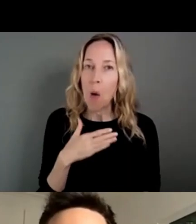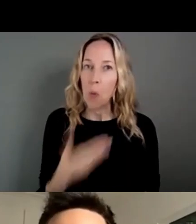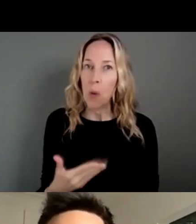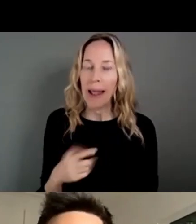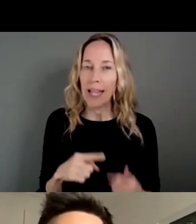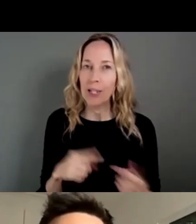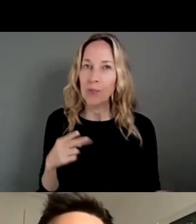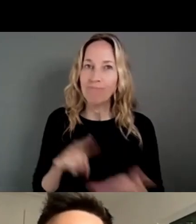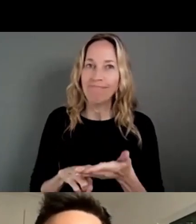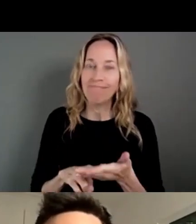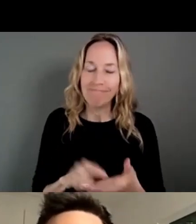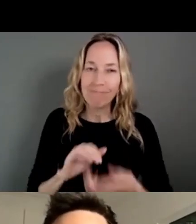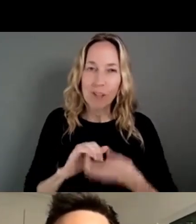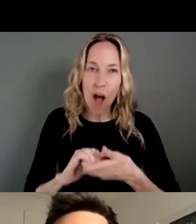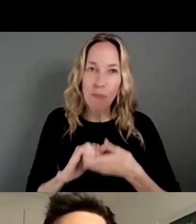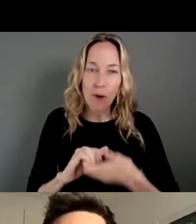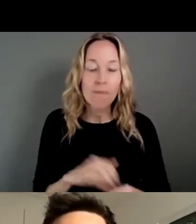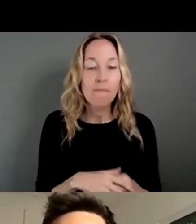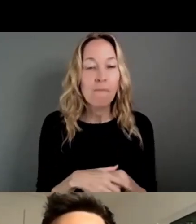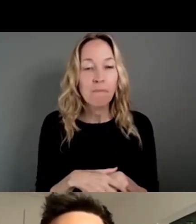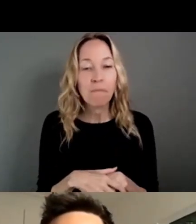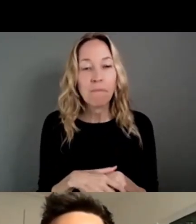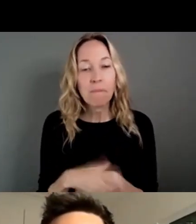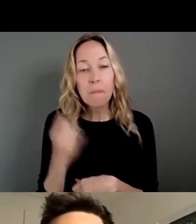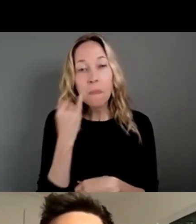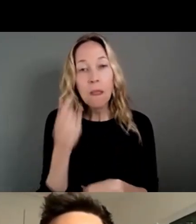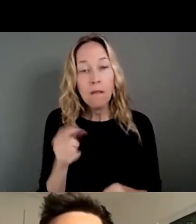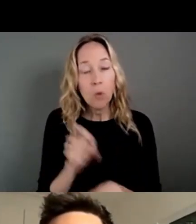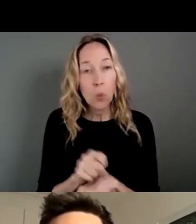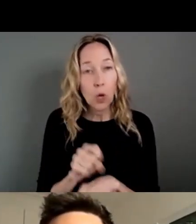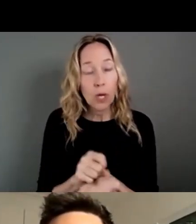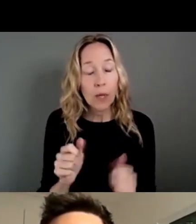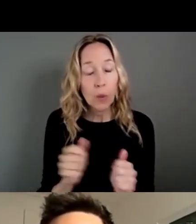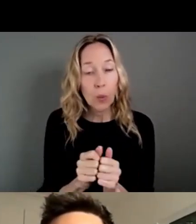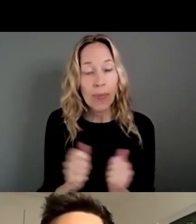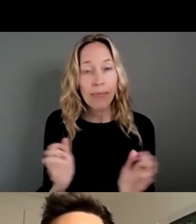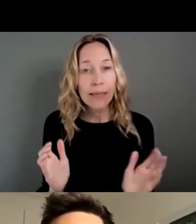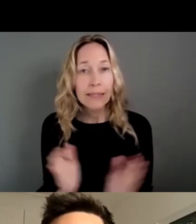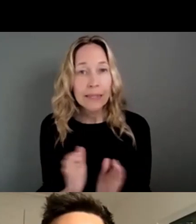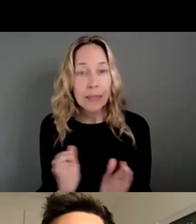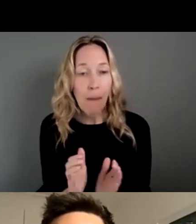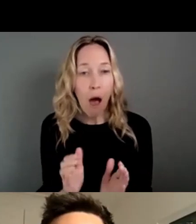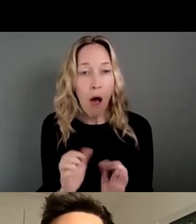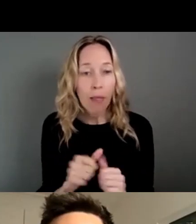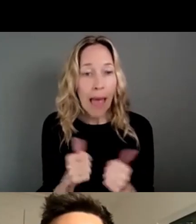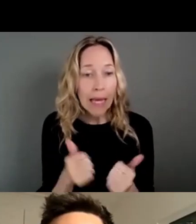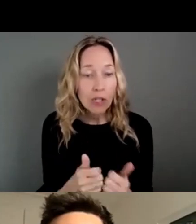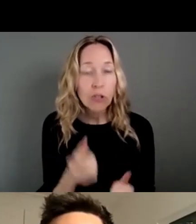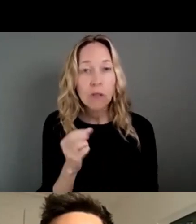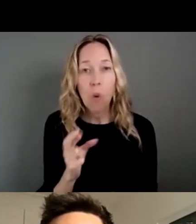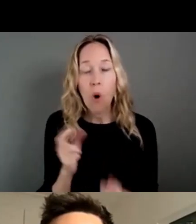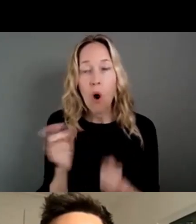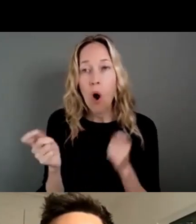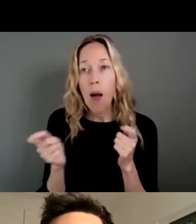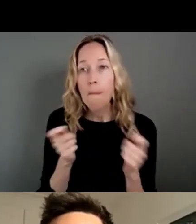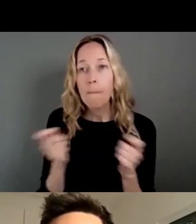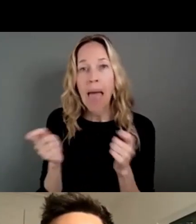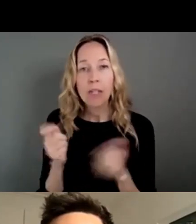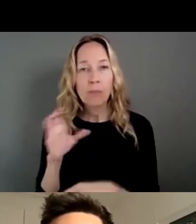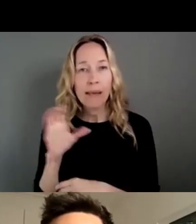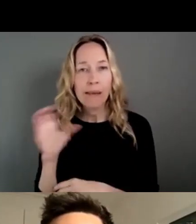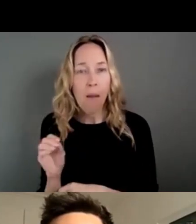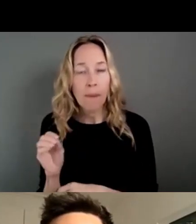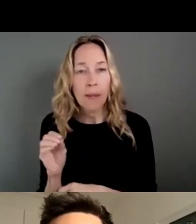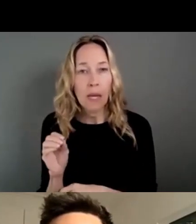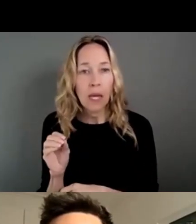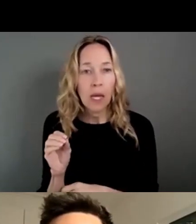in a smaller boutique with a smaller boutique agency, or probably management firm, maybe even, I don't know that for